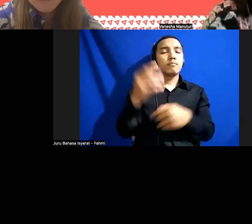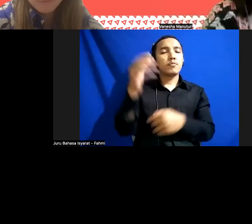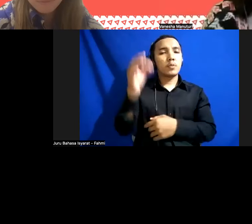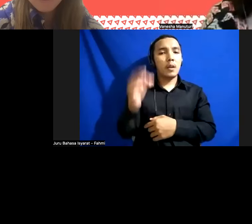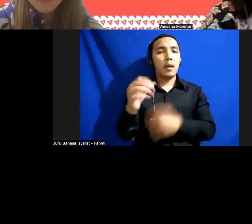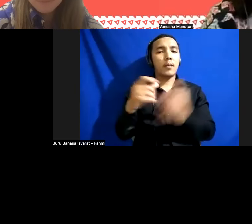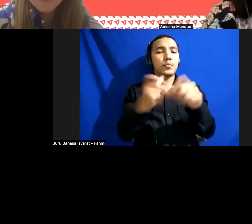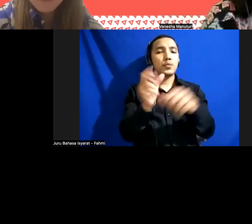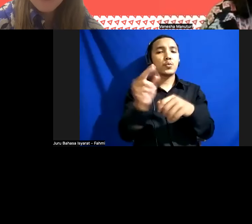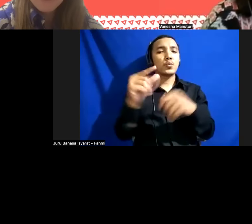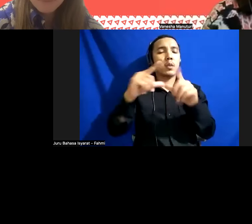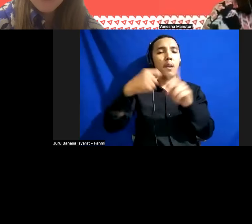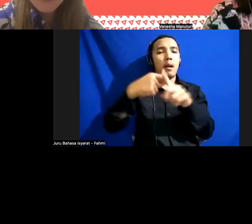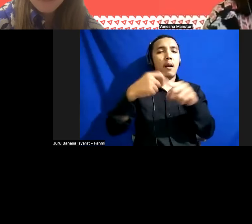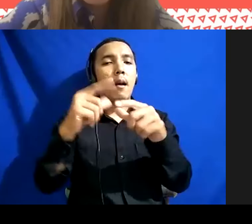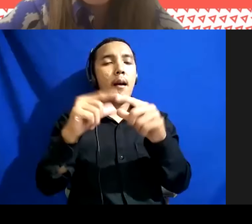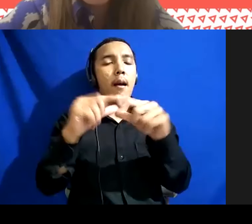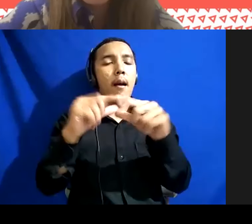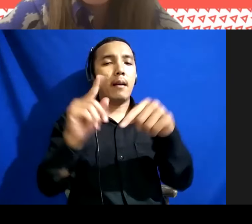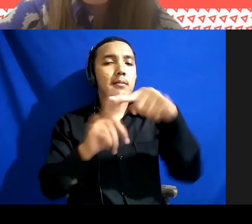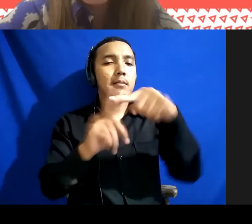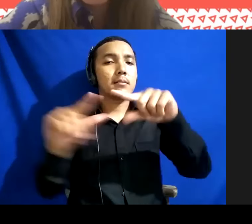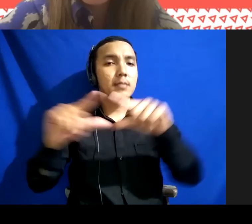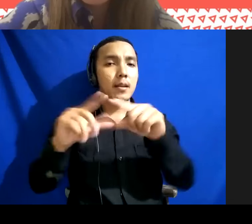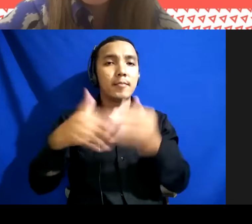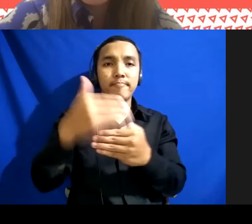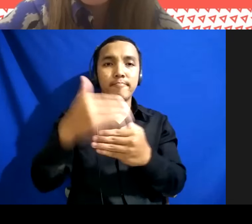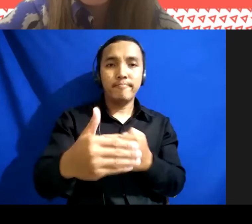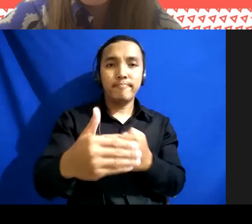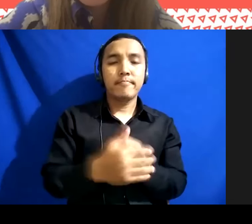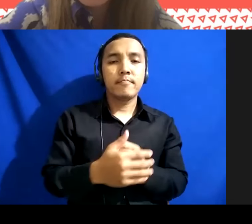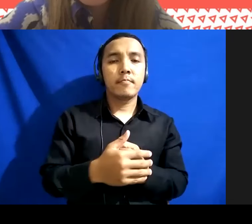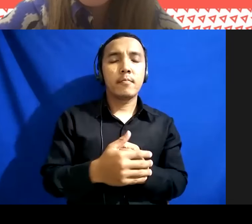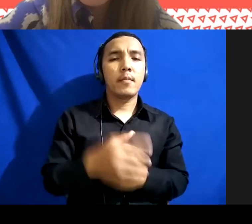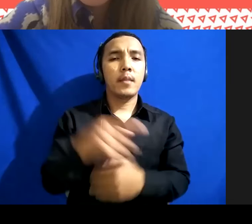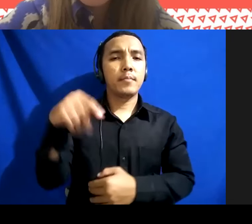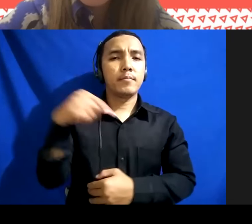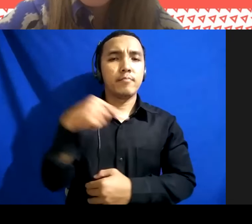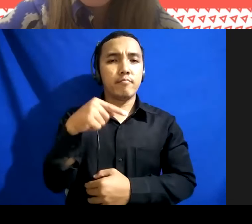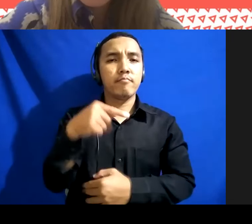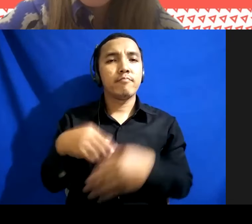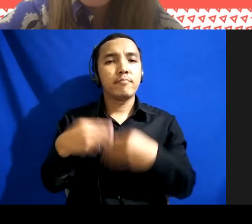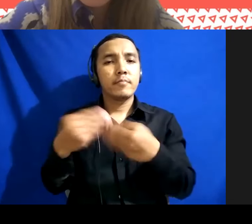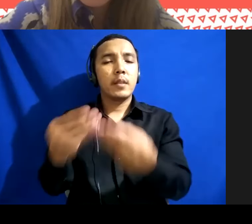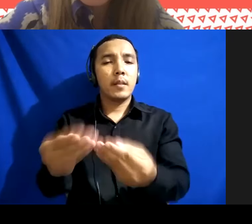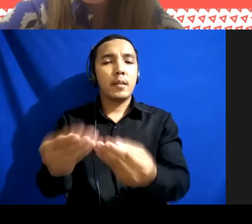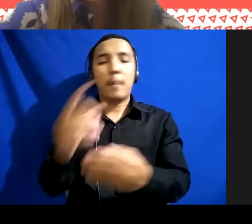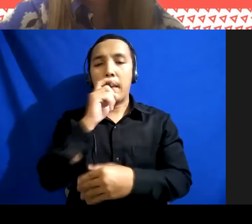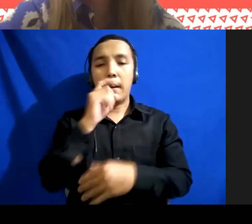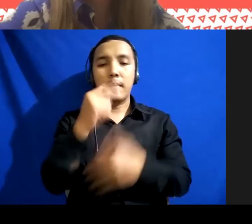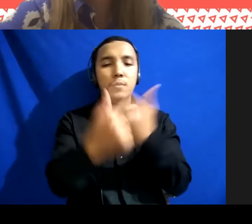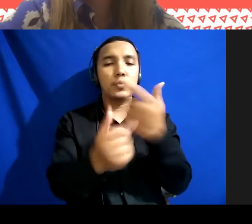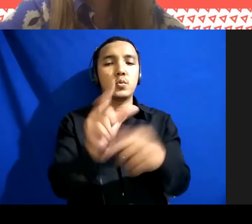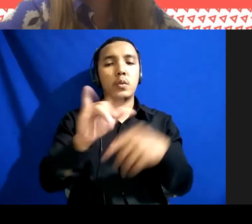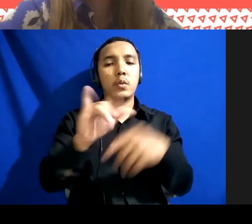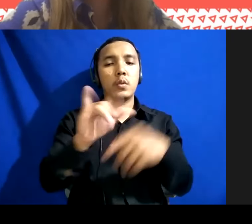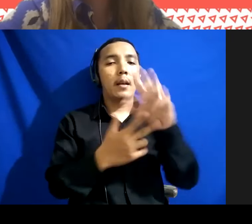of Surakarta. Now, I would like to invite Pak Yulianto from the Advocacy Disability Team of Surakarta. Pak Yulianto, the time is